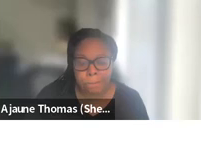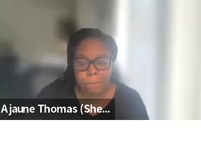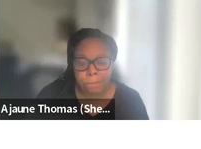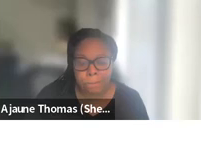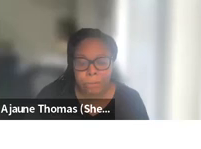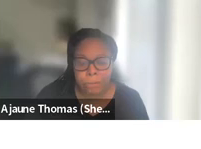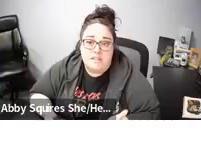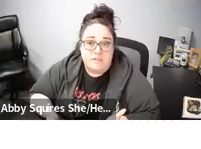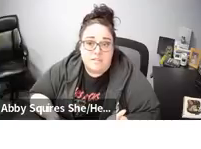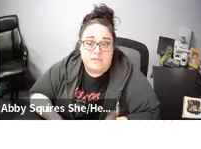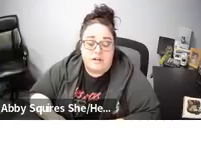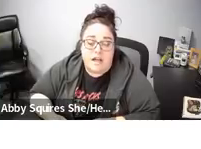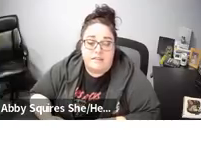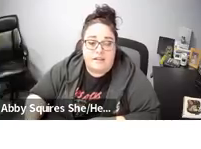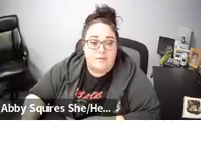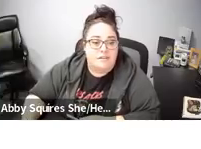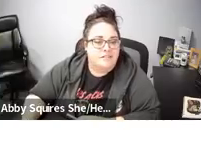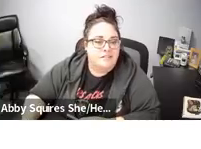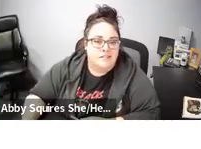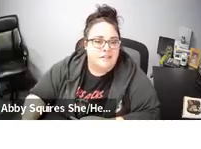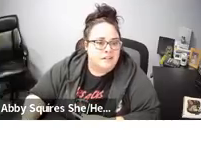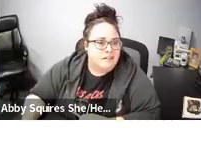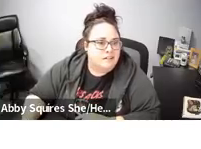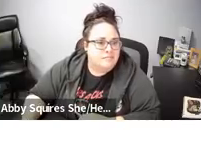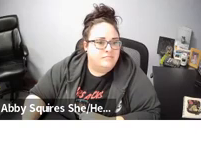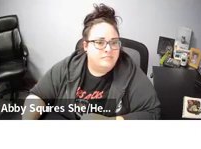And I would have never met them if it wasn't for online gaming.